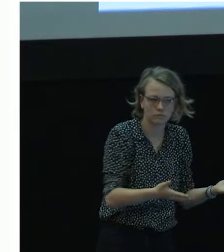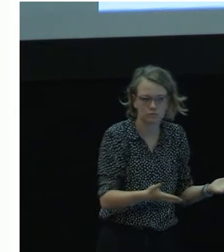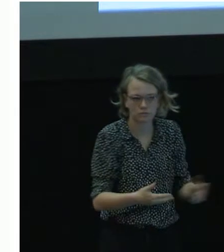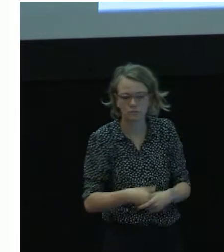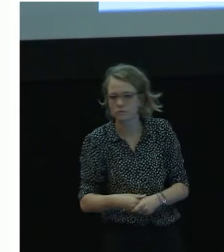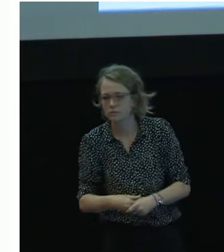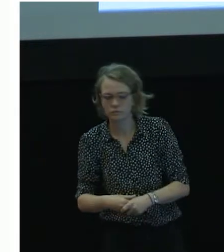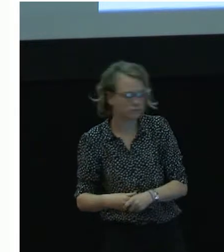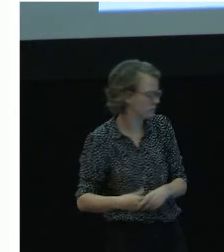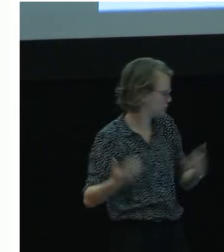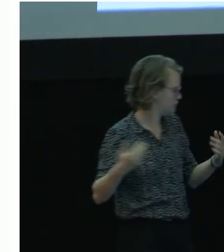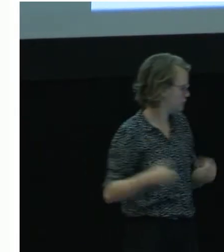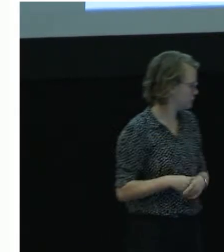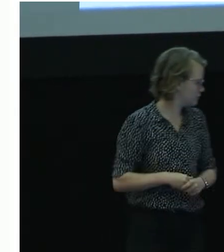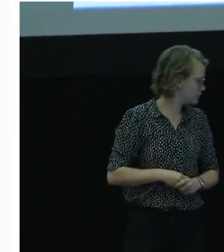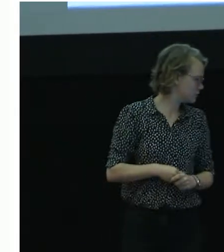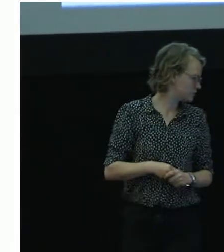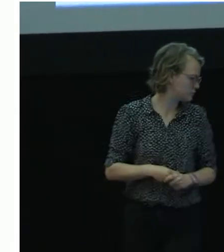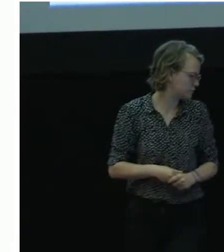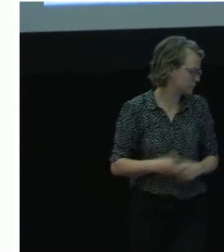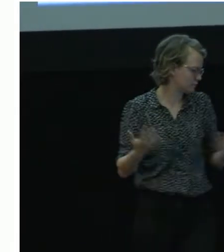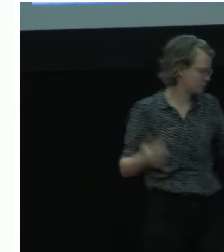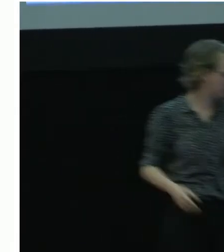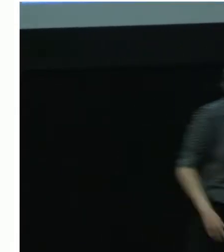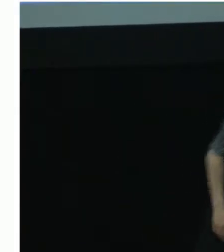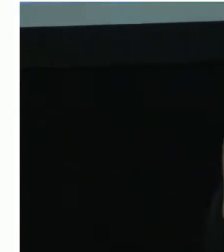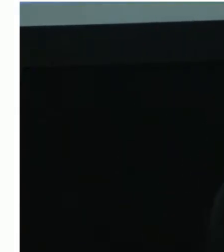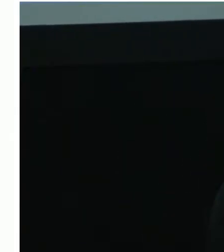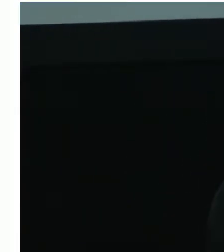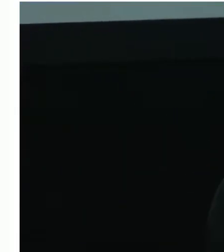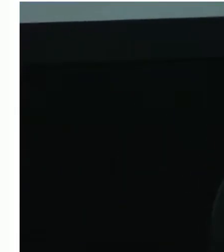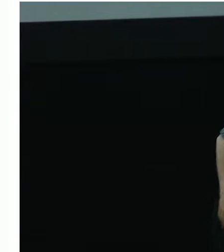or Dutch and Polish and French.